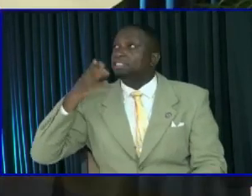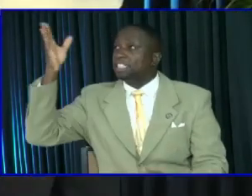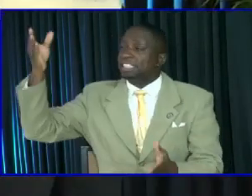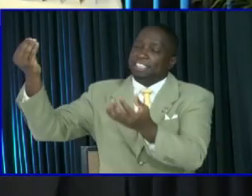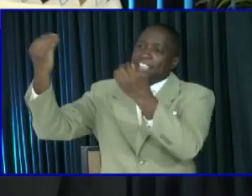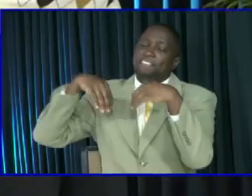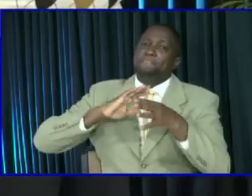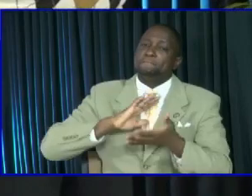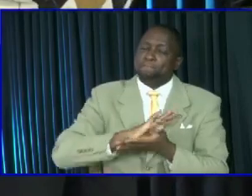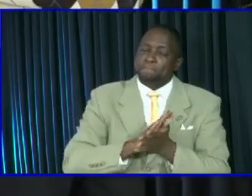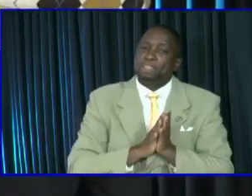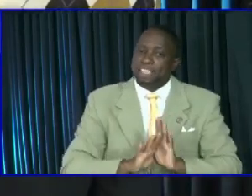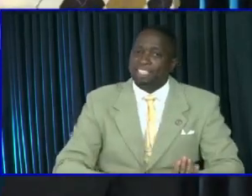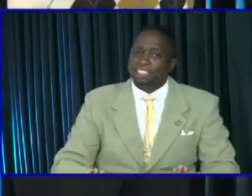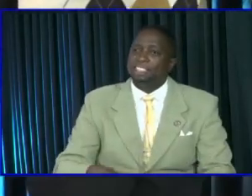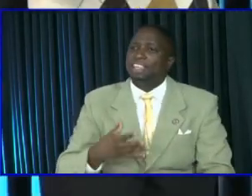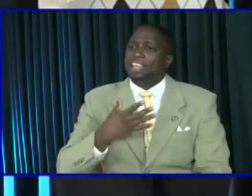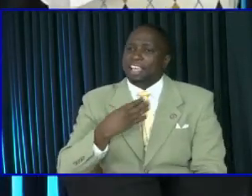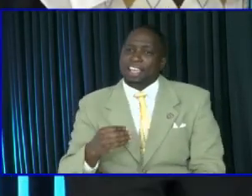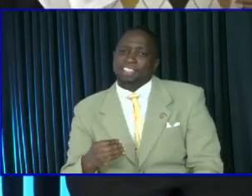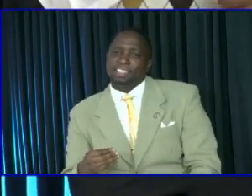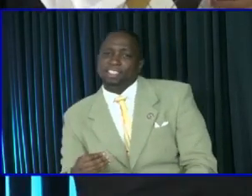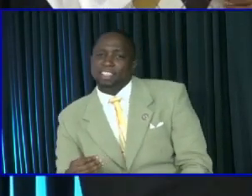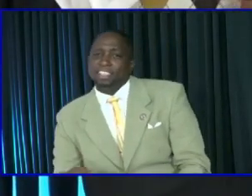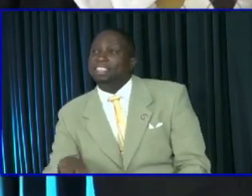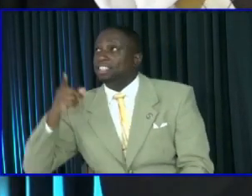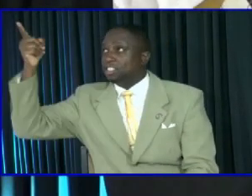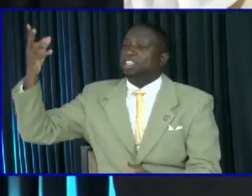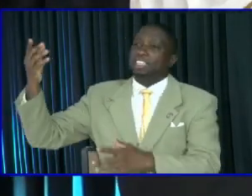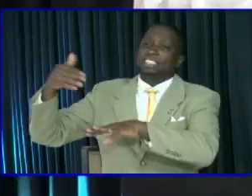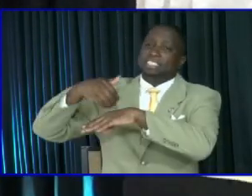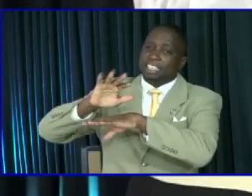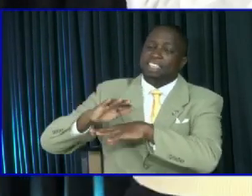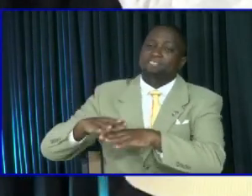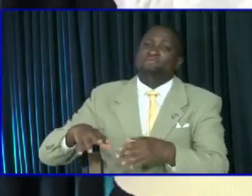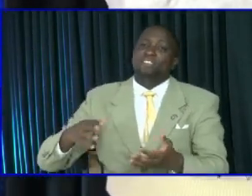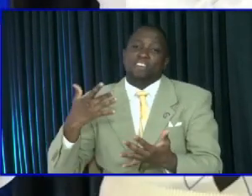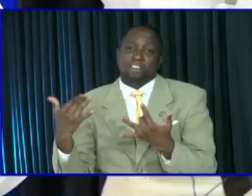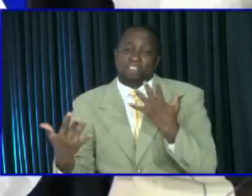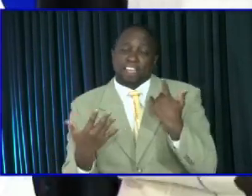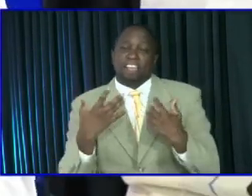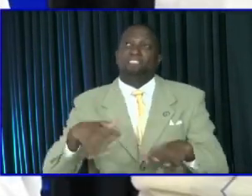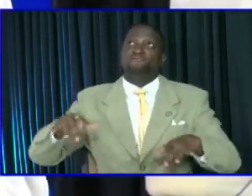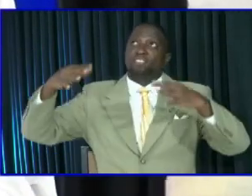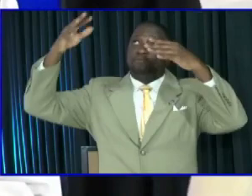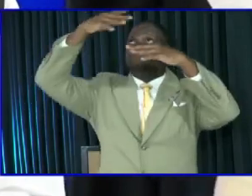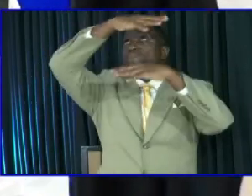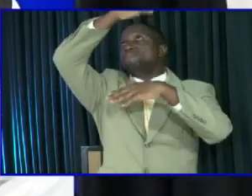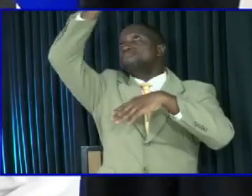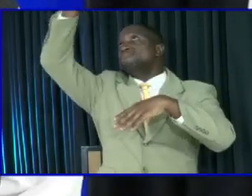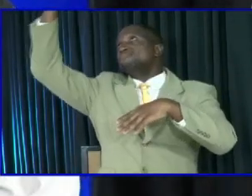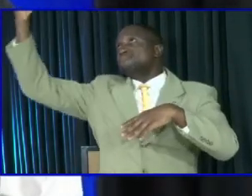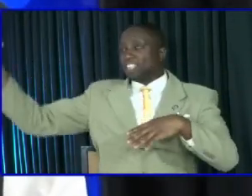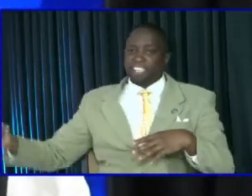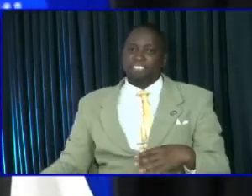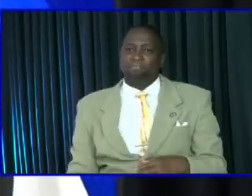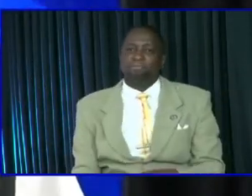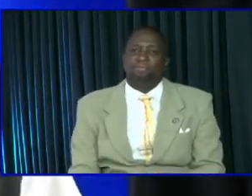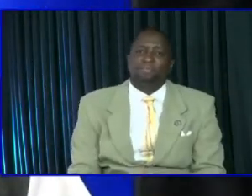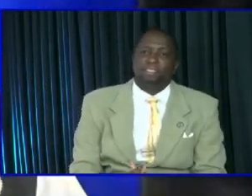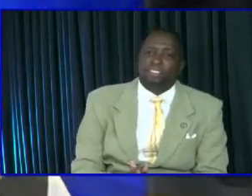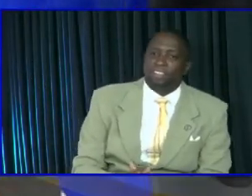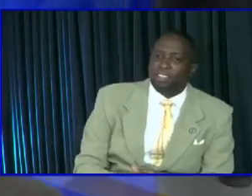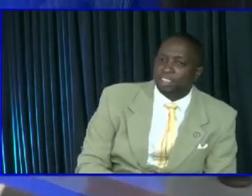told Elijah's gonna rain down fire, rain down fire from the sky. You surely know what is a rainbow